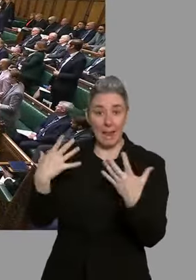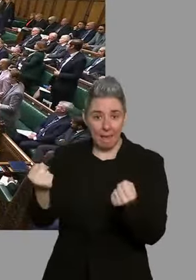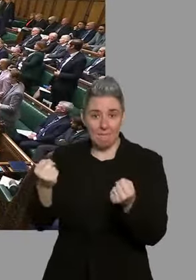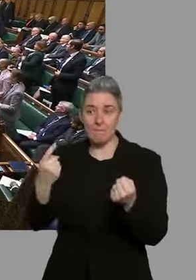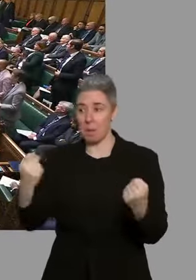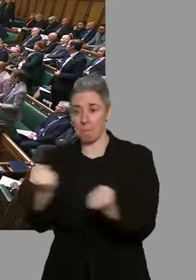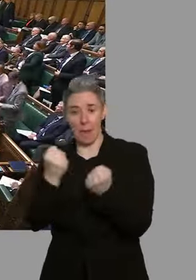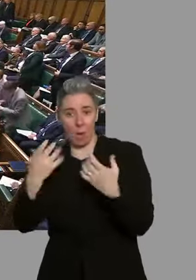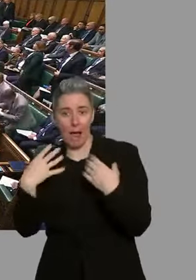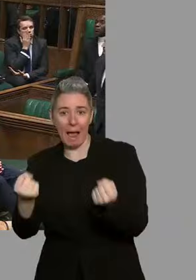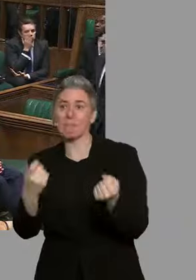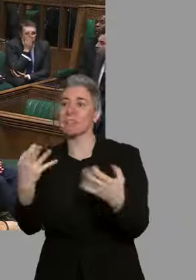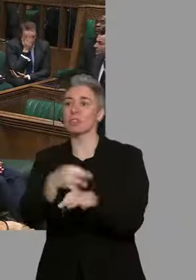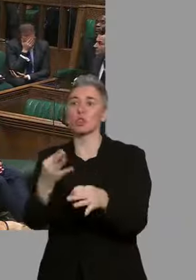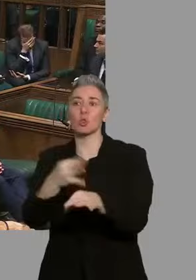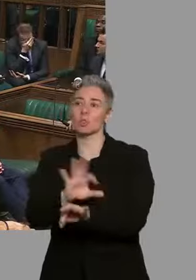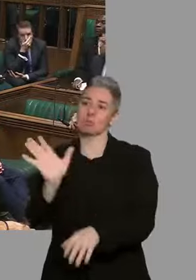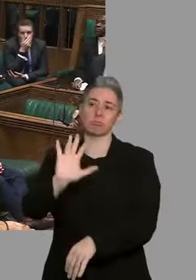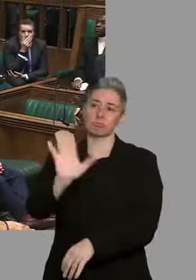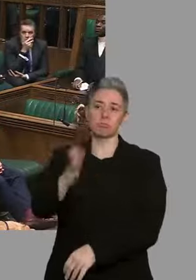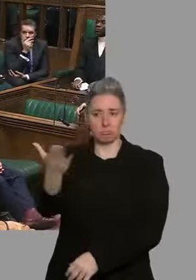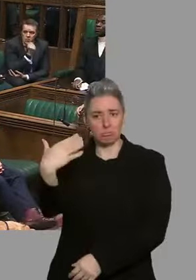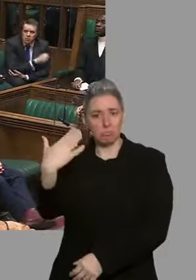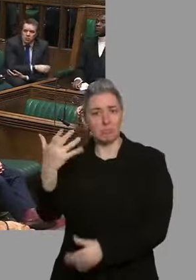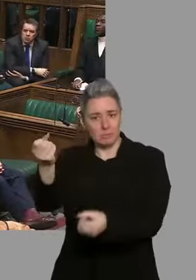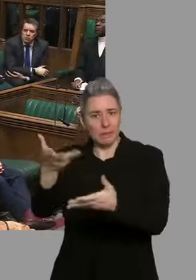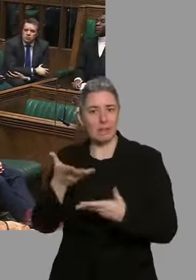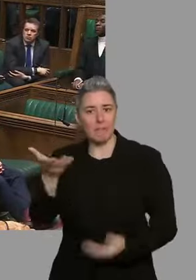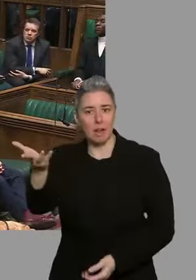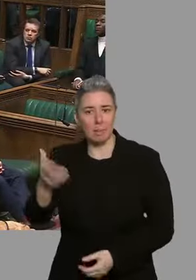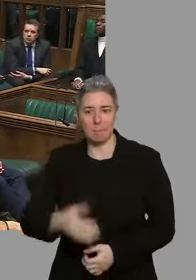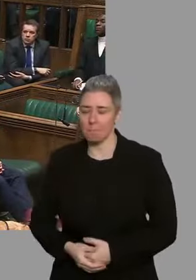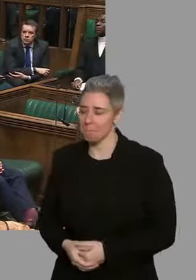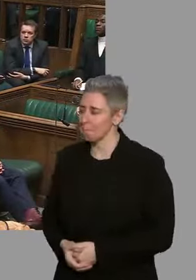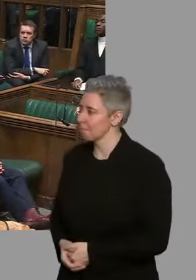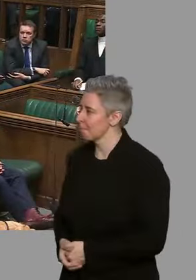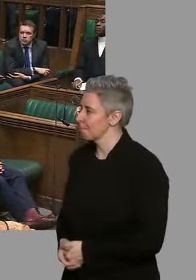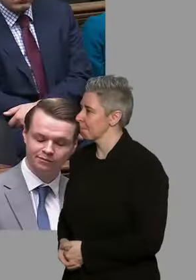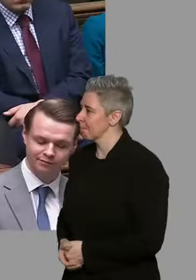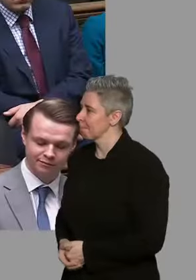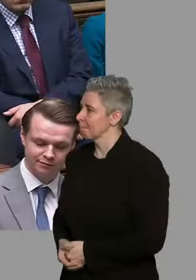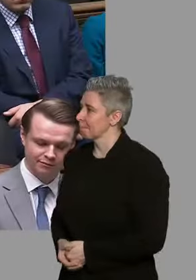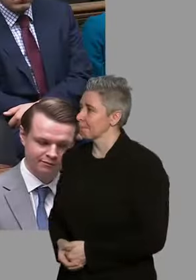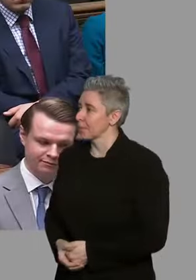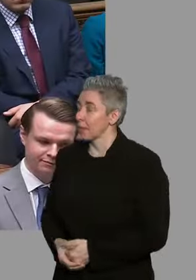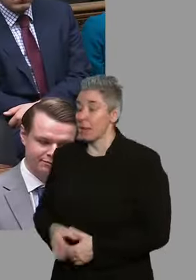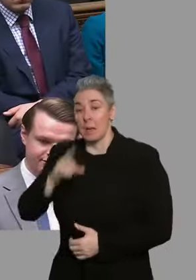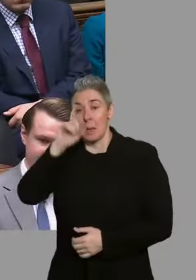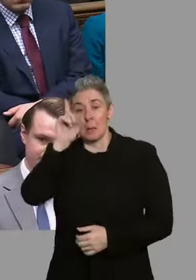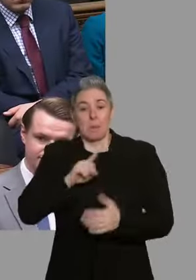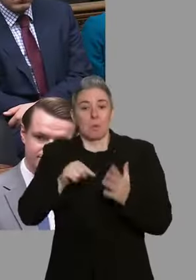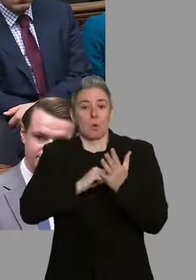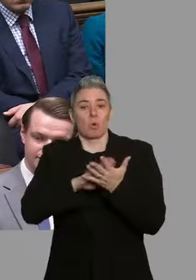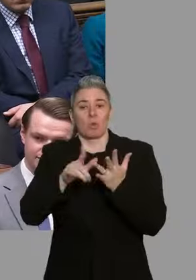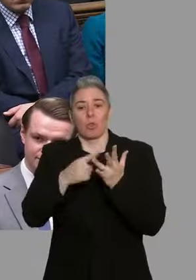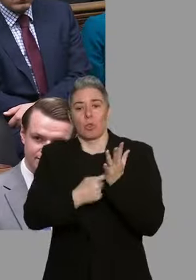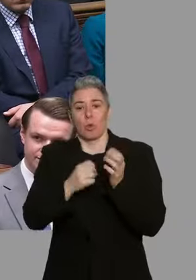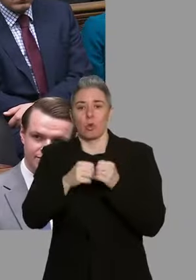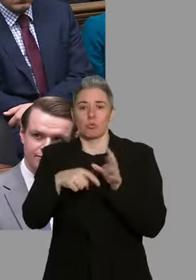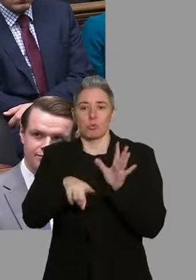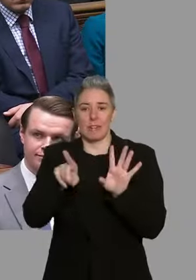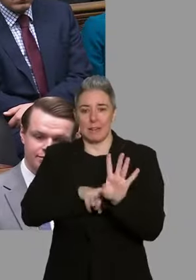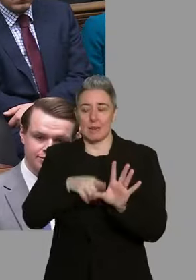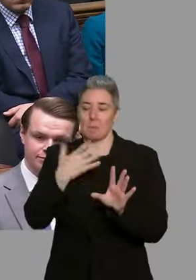Thank you, Mr. Speaker. The people of Thornbury have been promised a new health facility for more than 20 years, but have seen every proposal fall